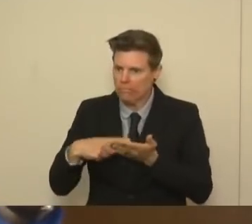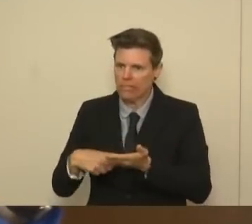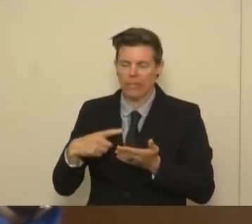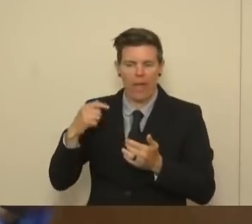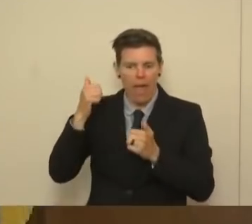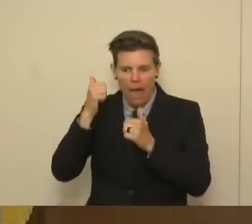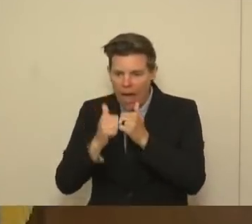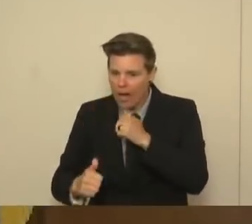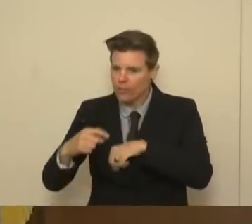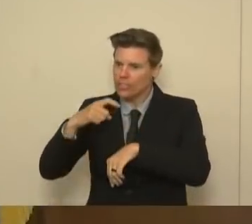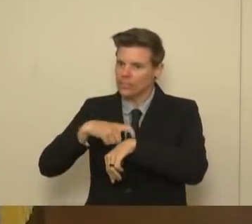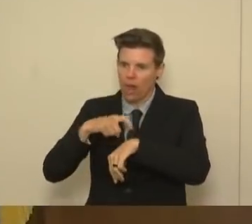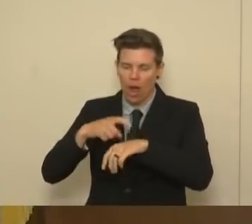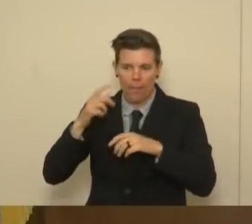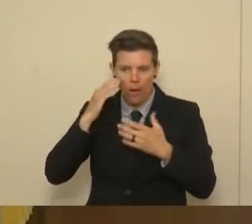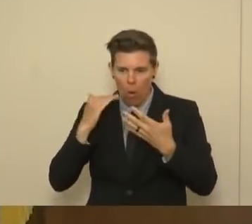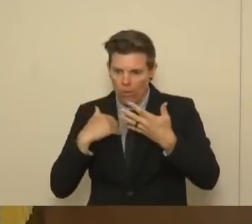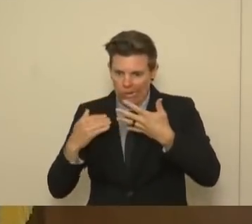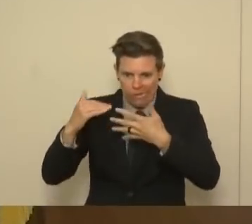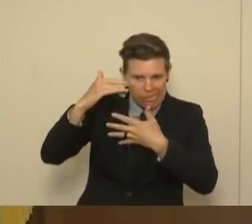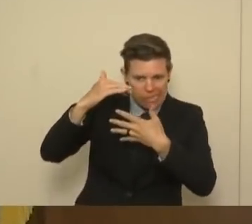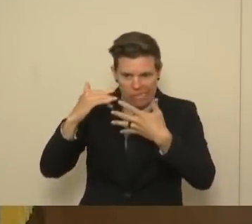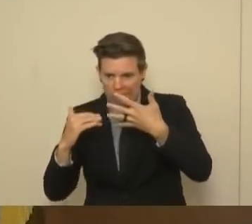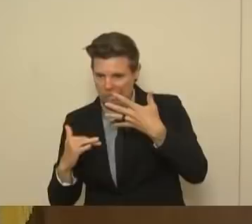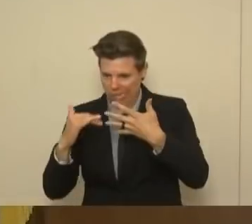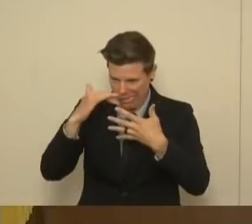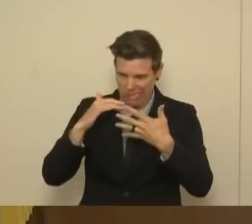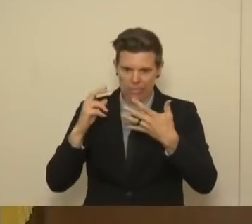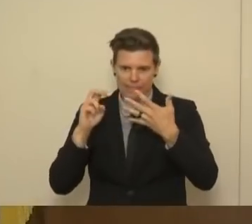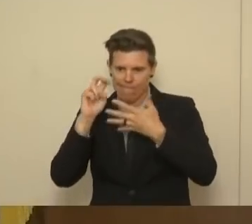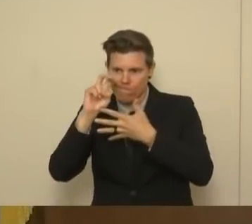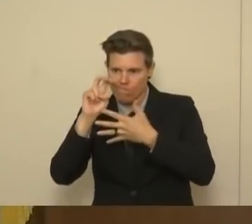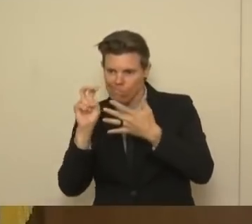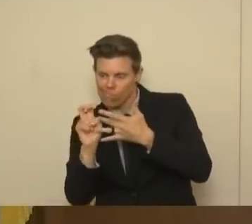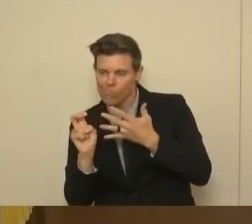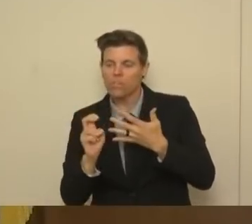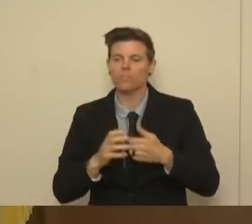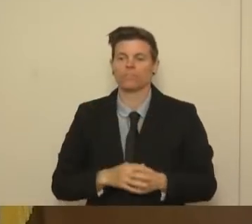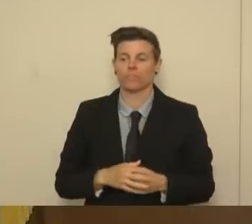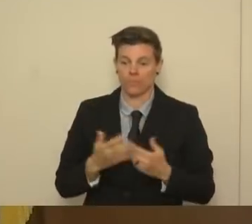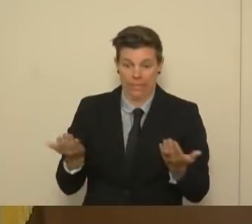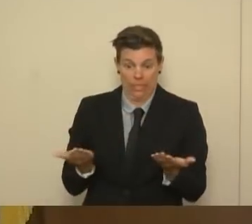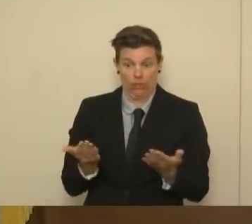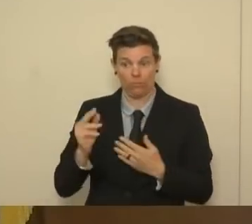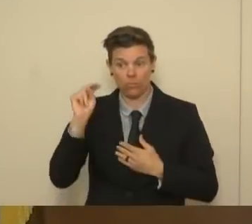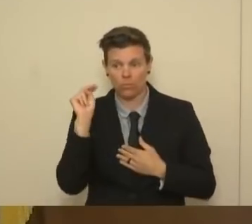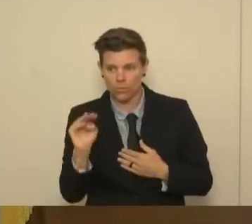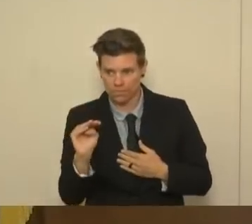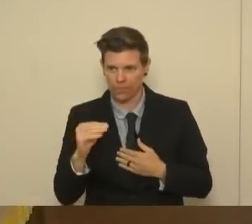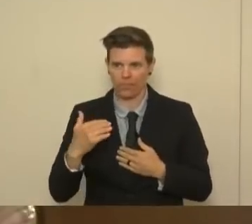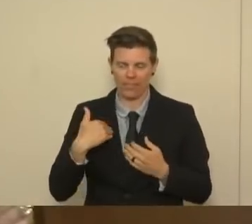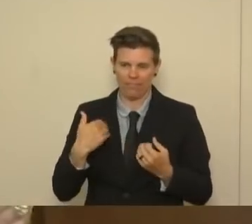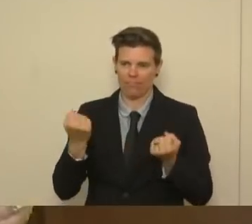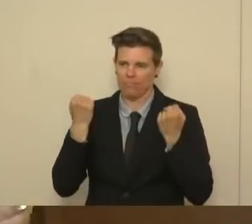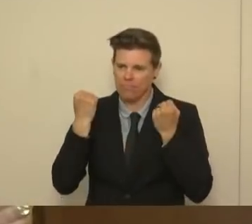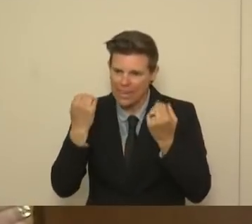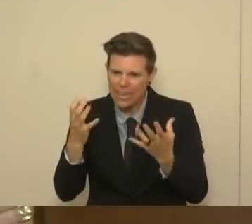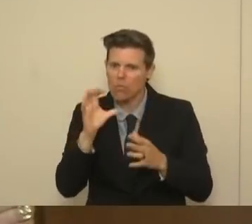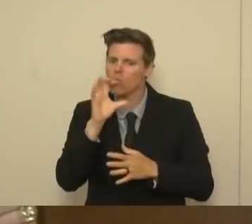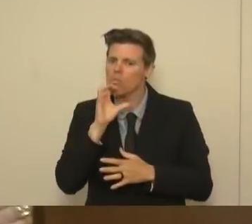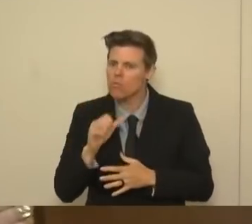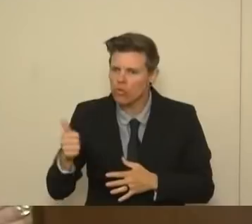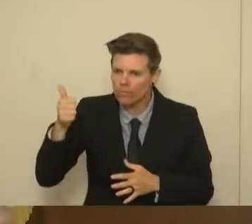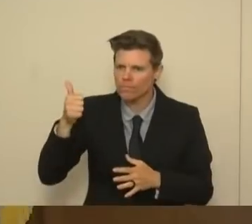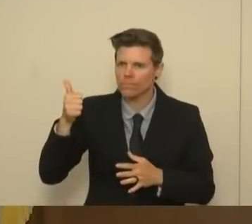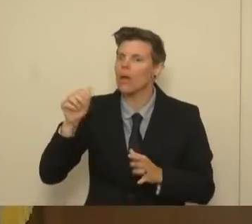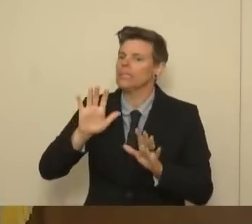another risk factor for New Mexico. We have older, I hope that doesn't sound, we've got more experienced